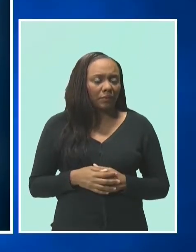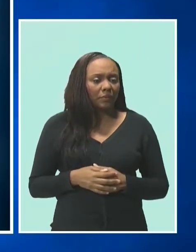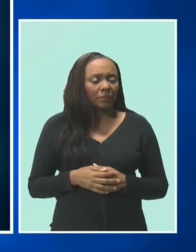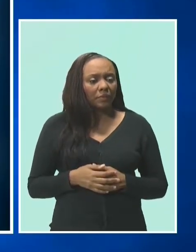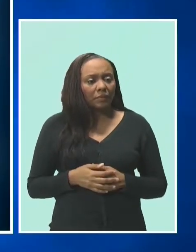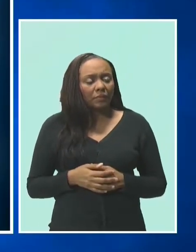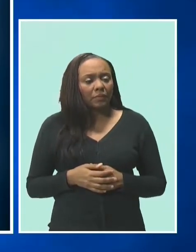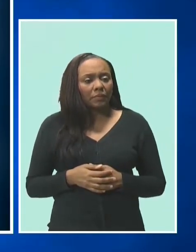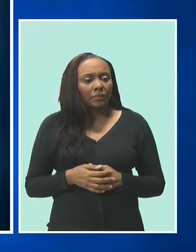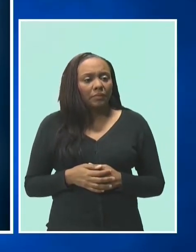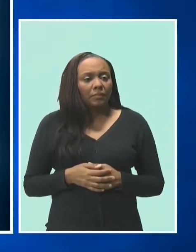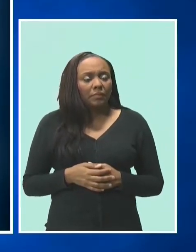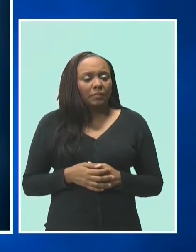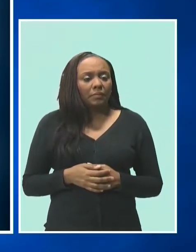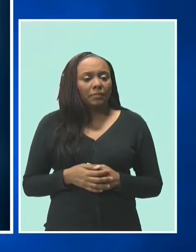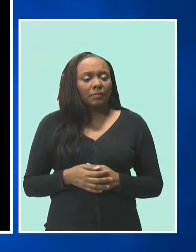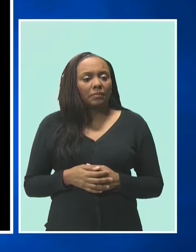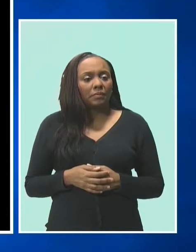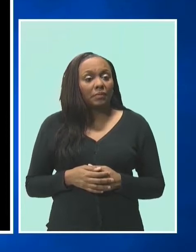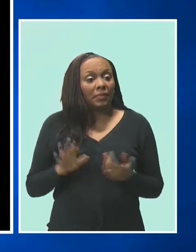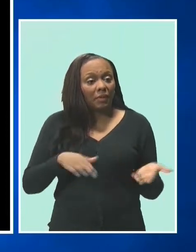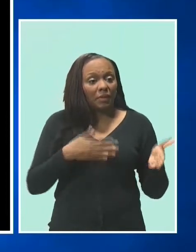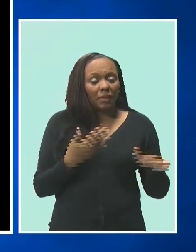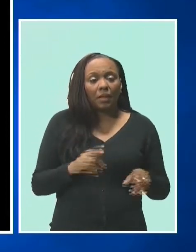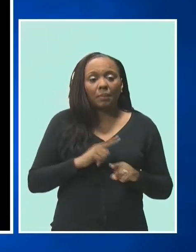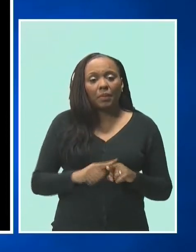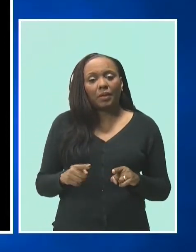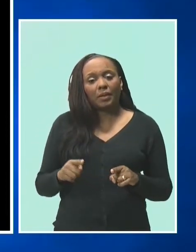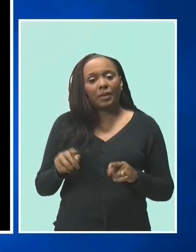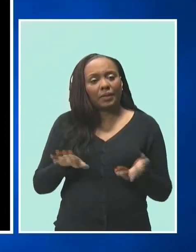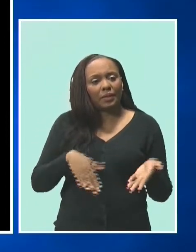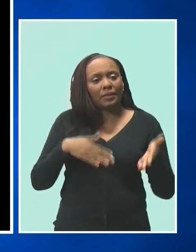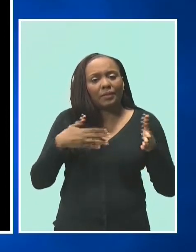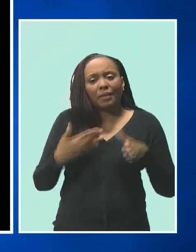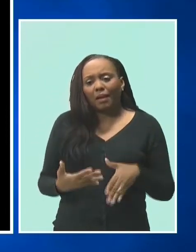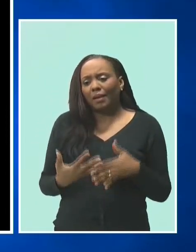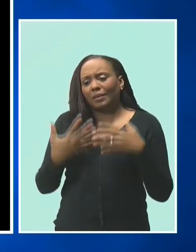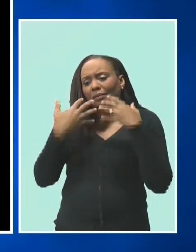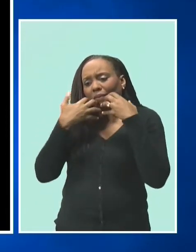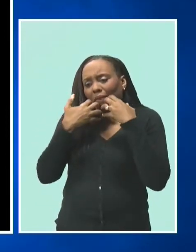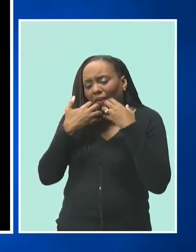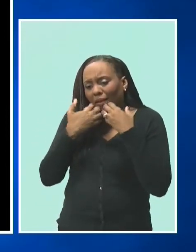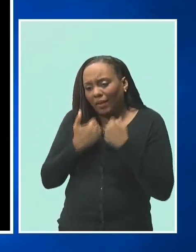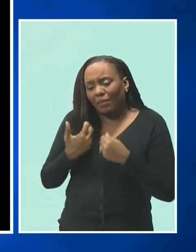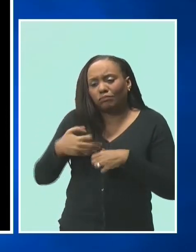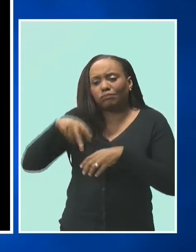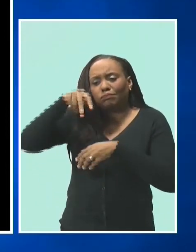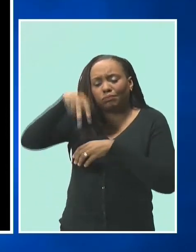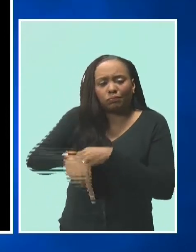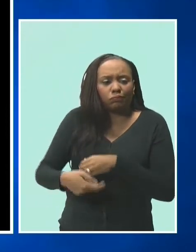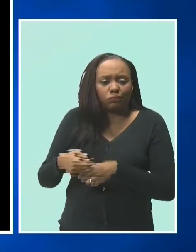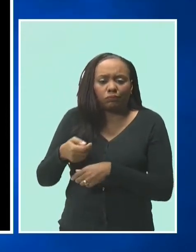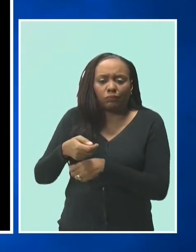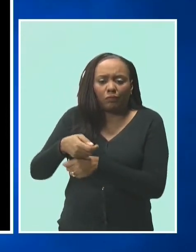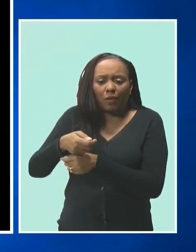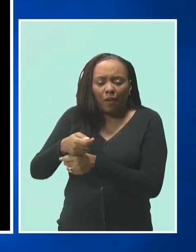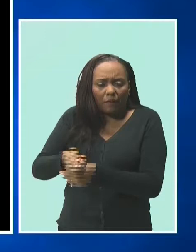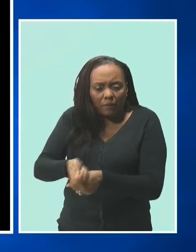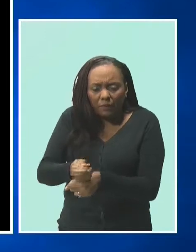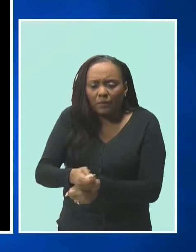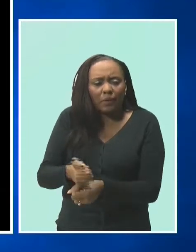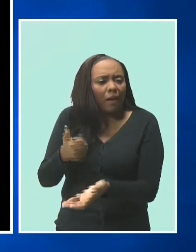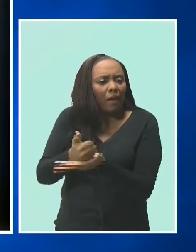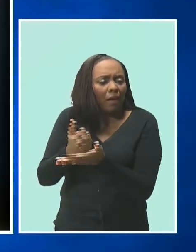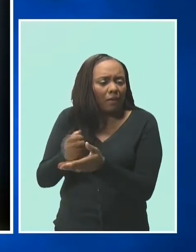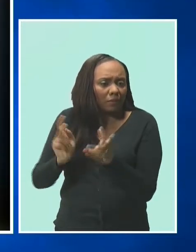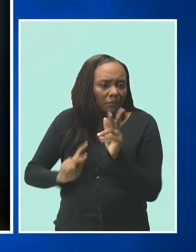to say that he died doing something that he loved. And for the seas in the area which